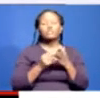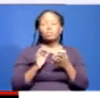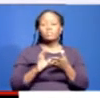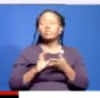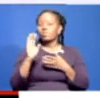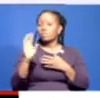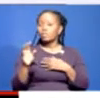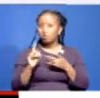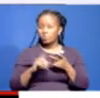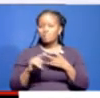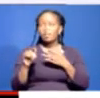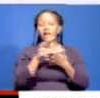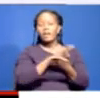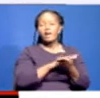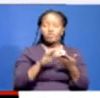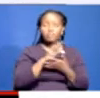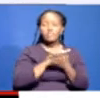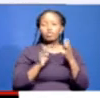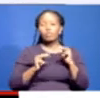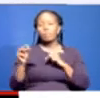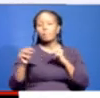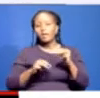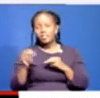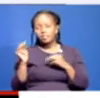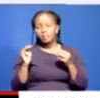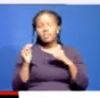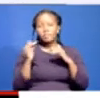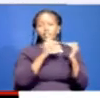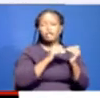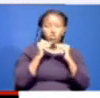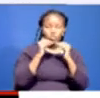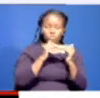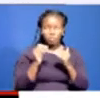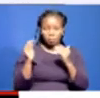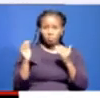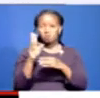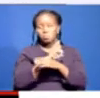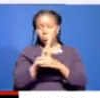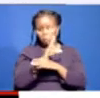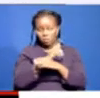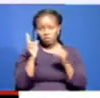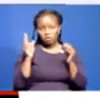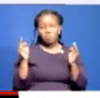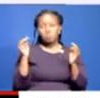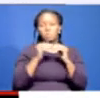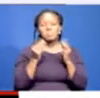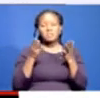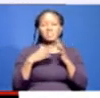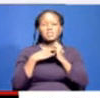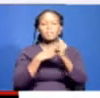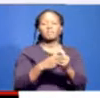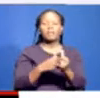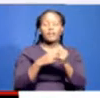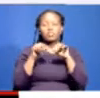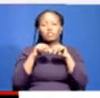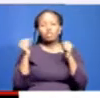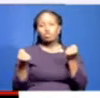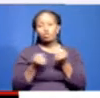environmental management, equitable utilization of land resources to meet governance, socioeconomic,